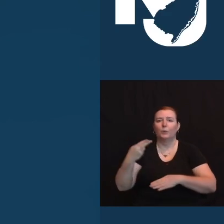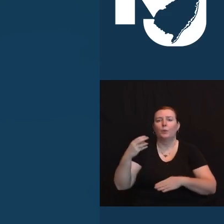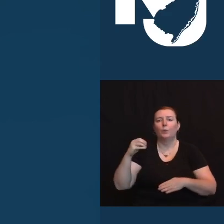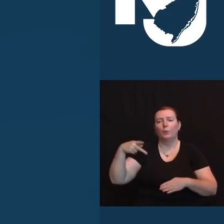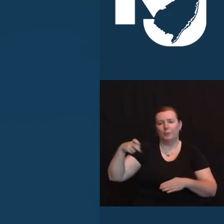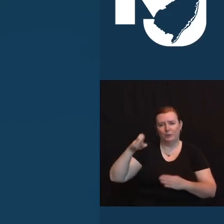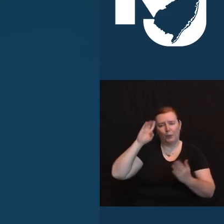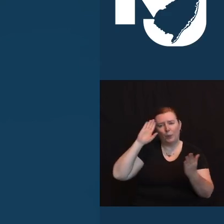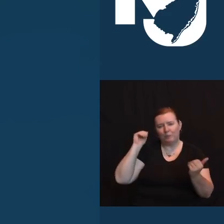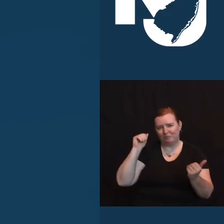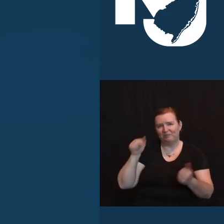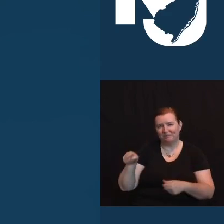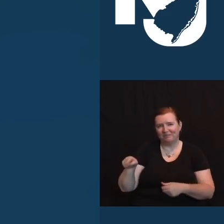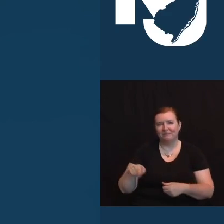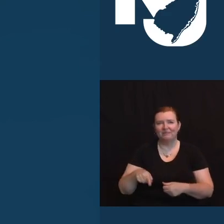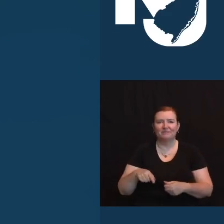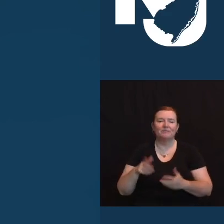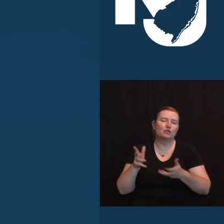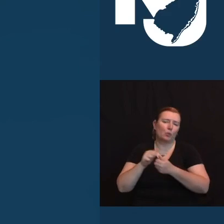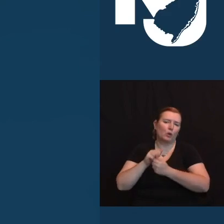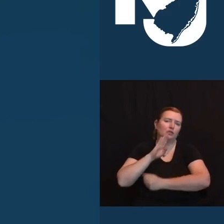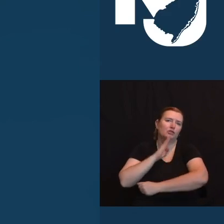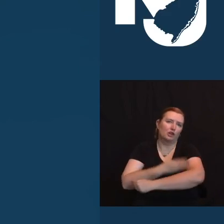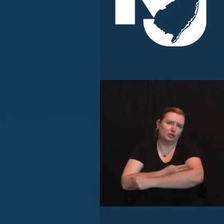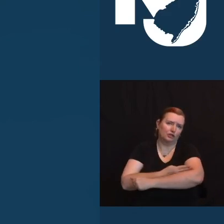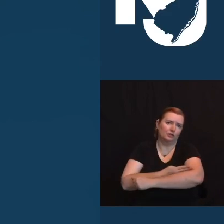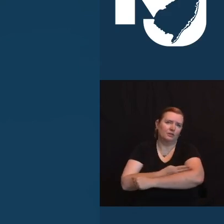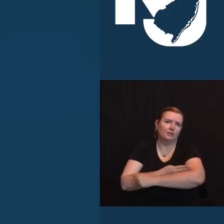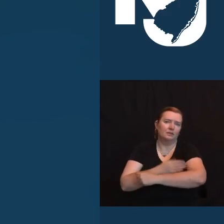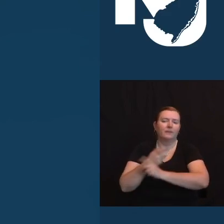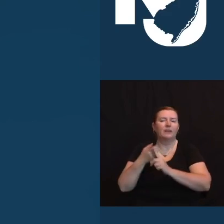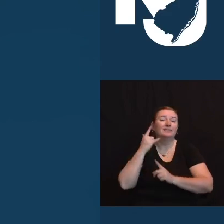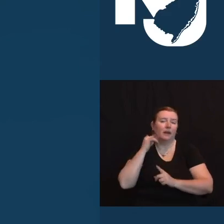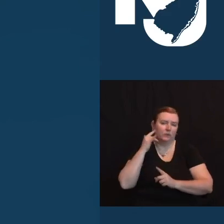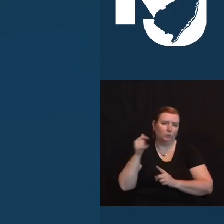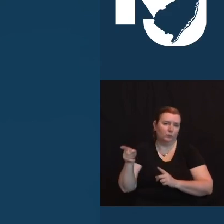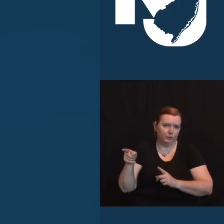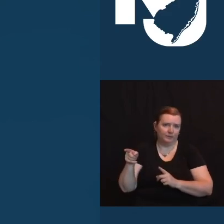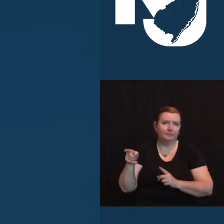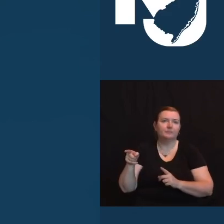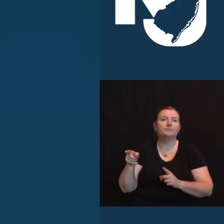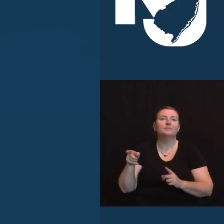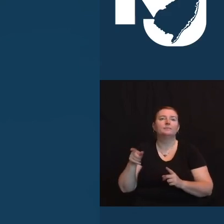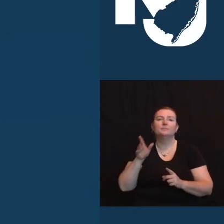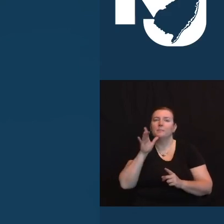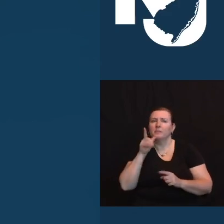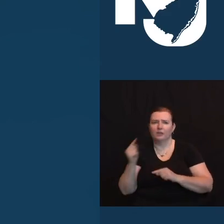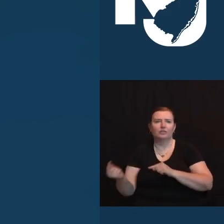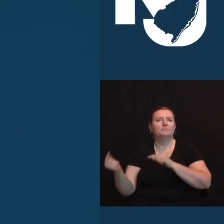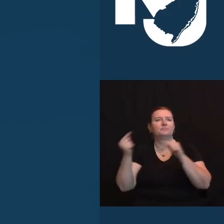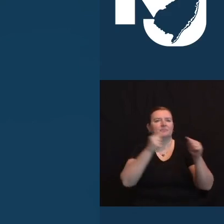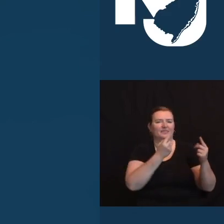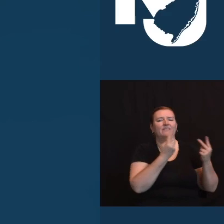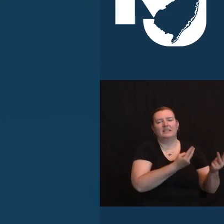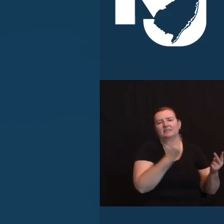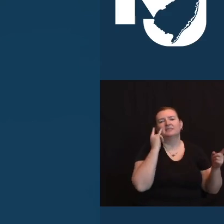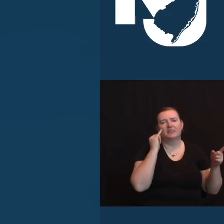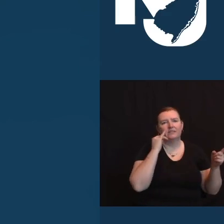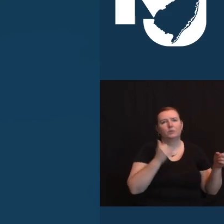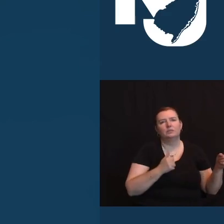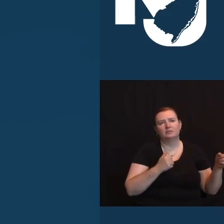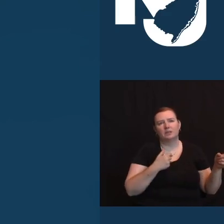Hope on Friday. She lives in Oakland, California, and her mom is visiting with her. He is also remembered by his sisters, Hattie and